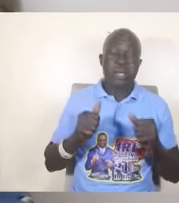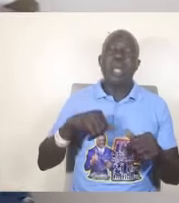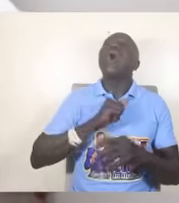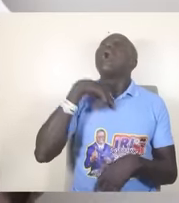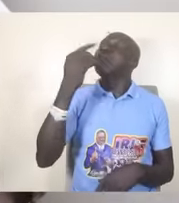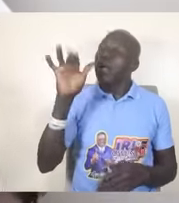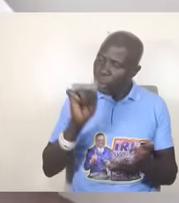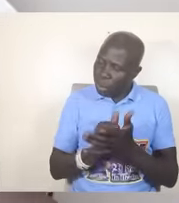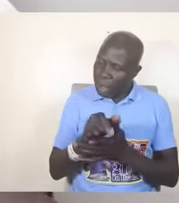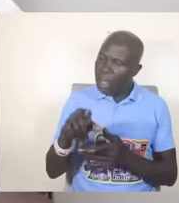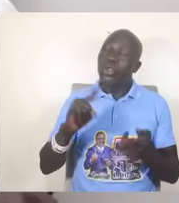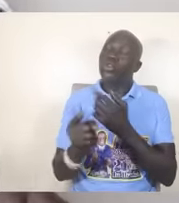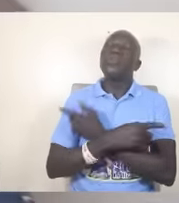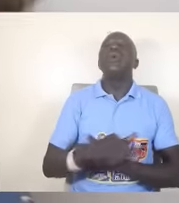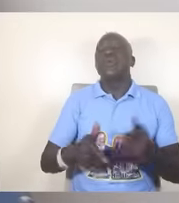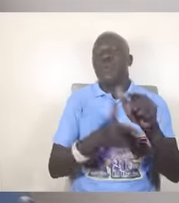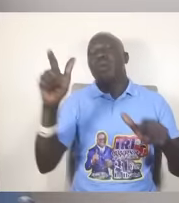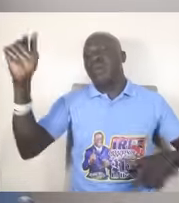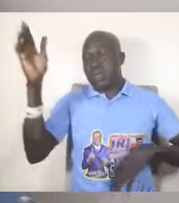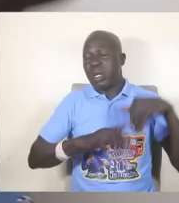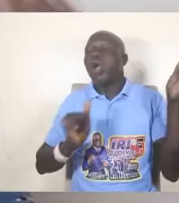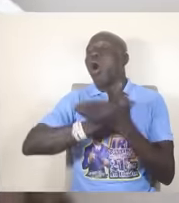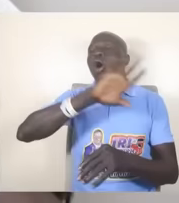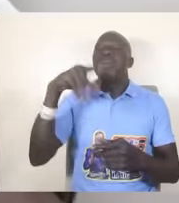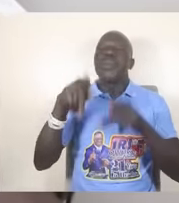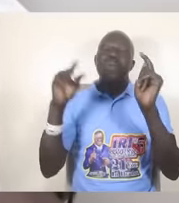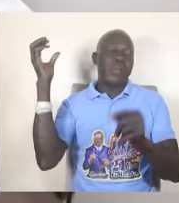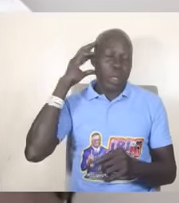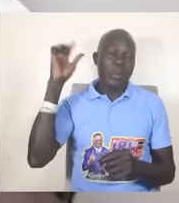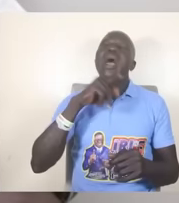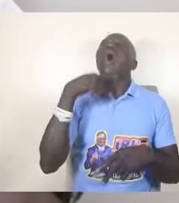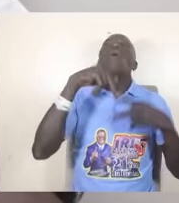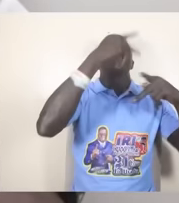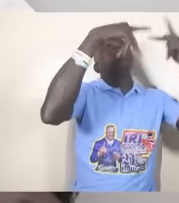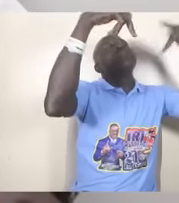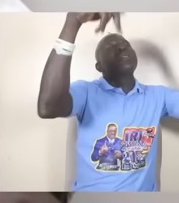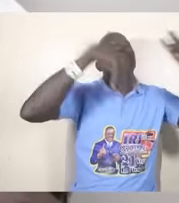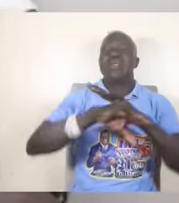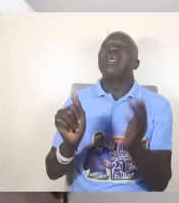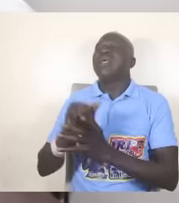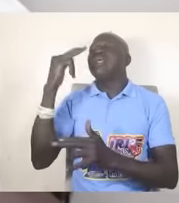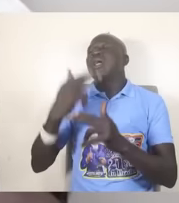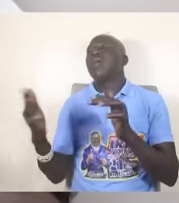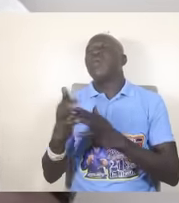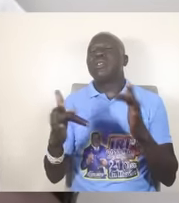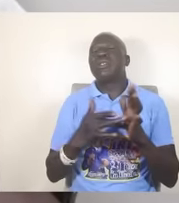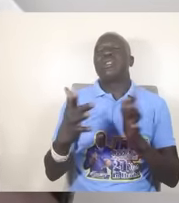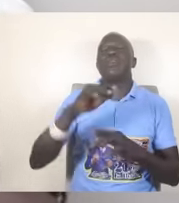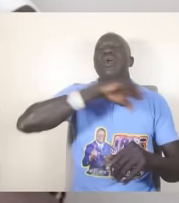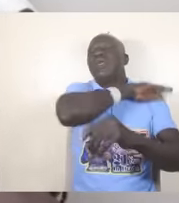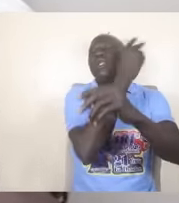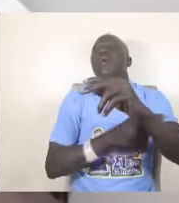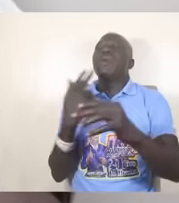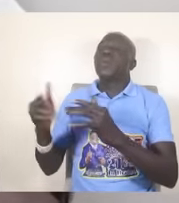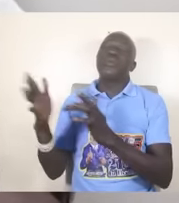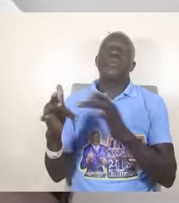Yes, there was. Yes, there was. Yes, there was. Yes, there was. Yes, there